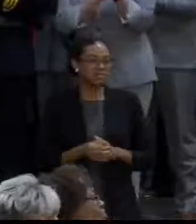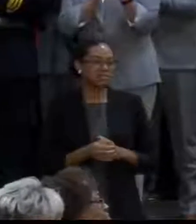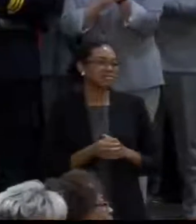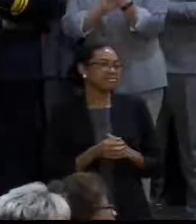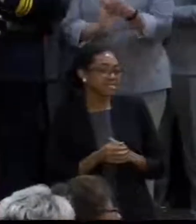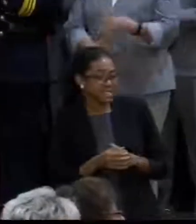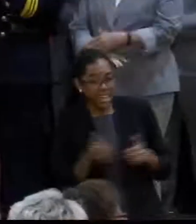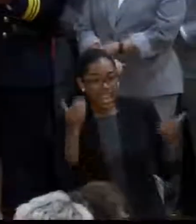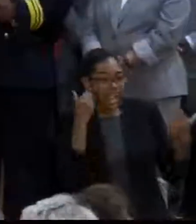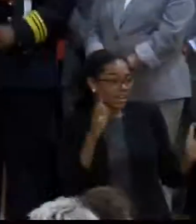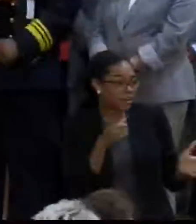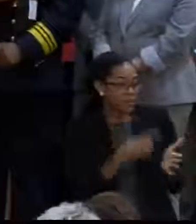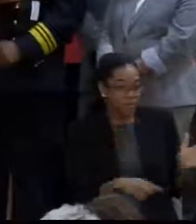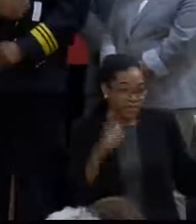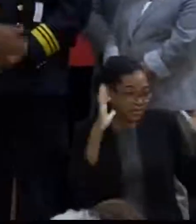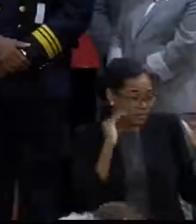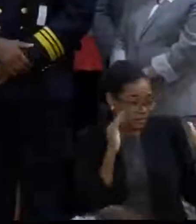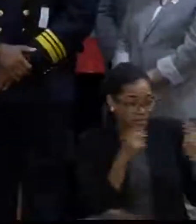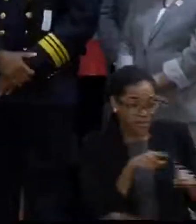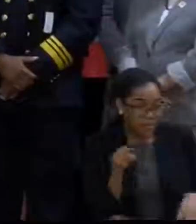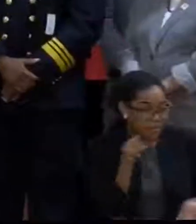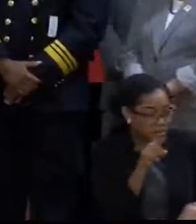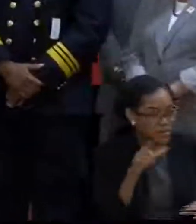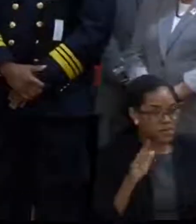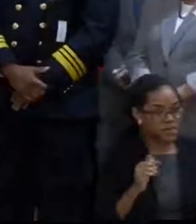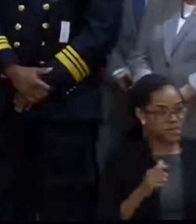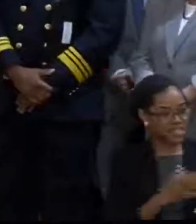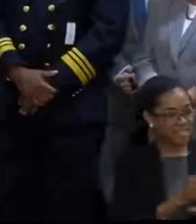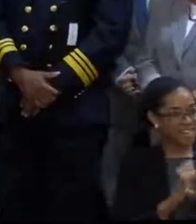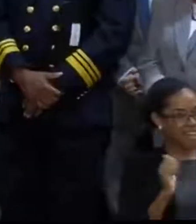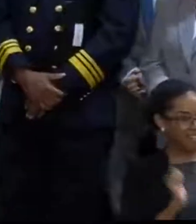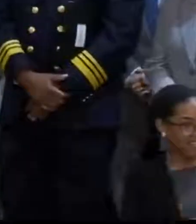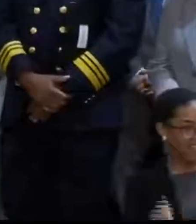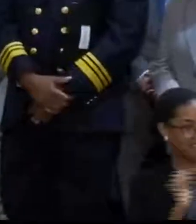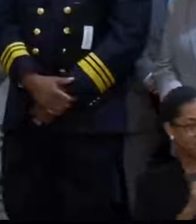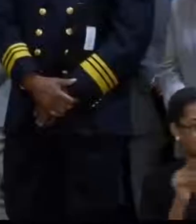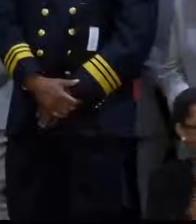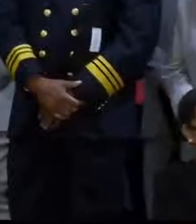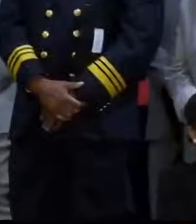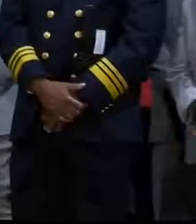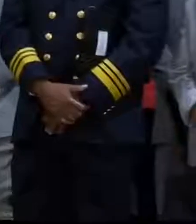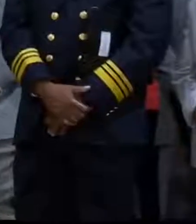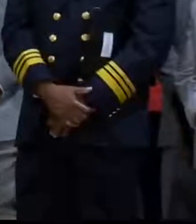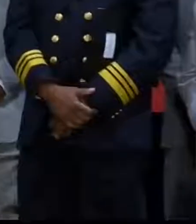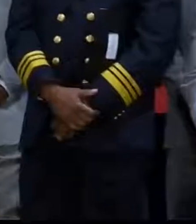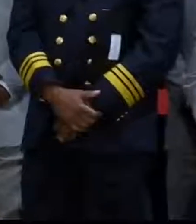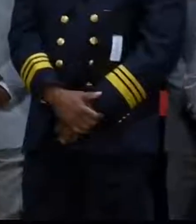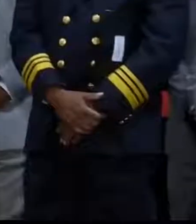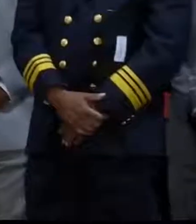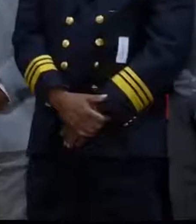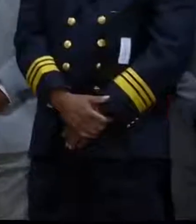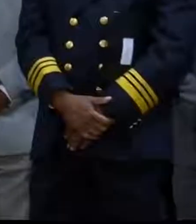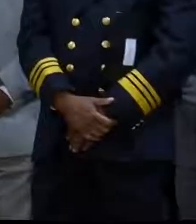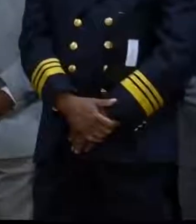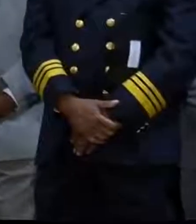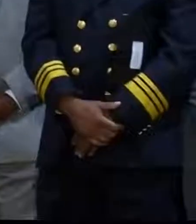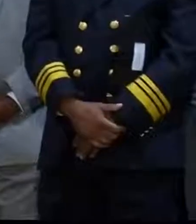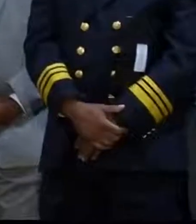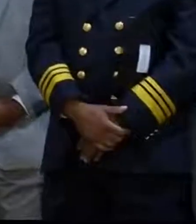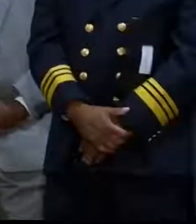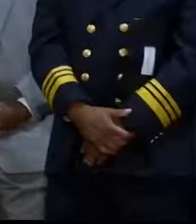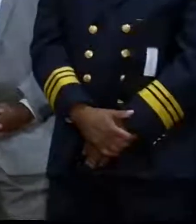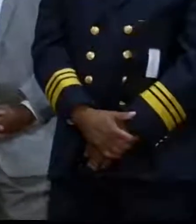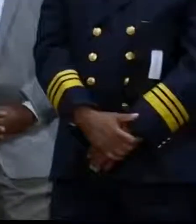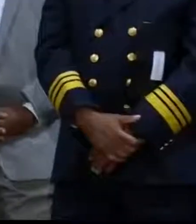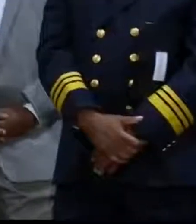I didn't know what to expect, but we got a little concert, and they were fantastic. And I want to